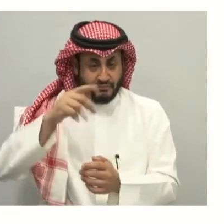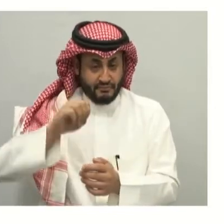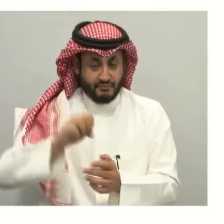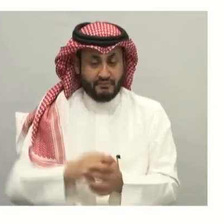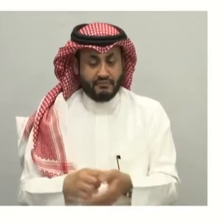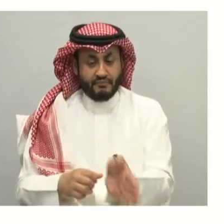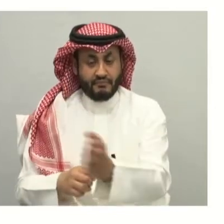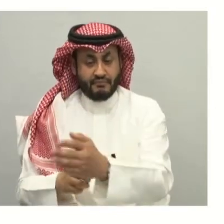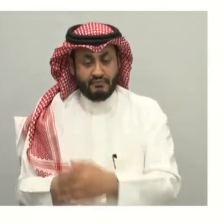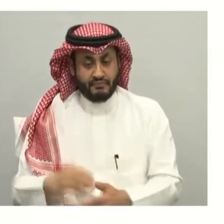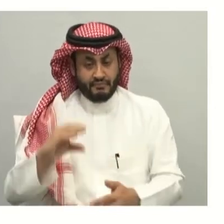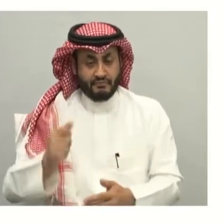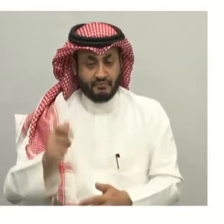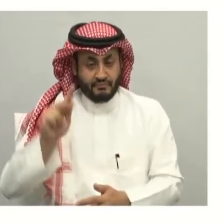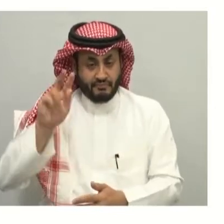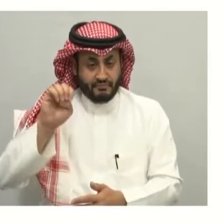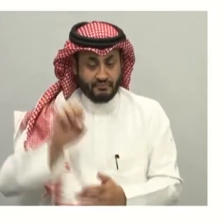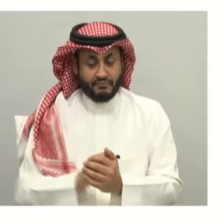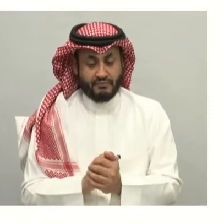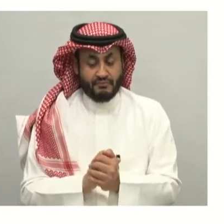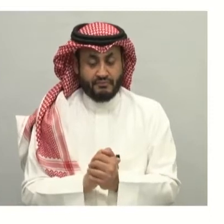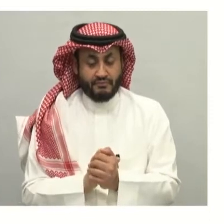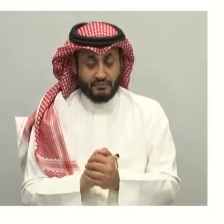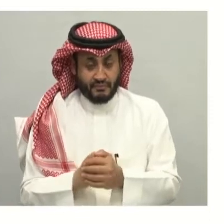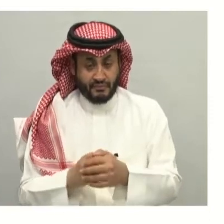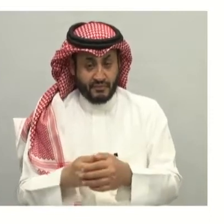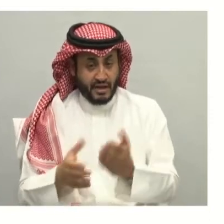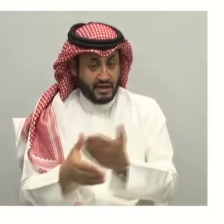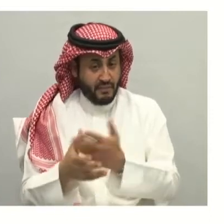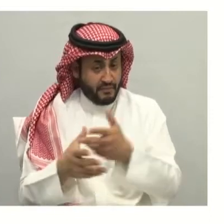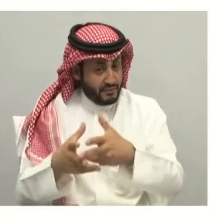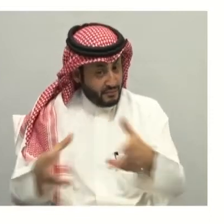A, A, cake.